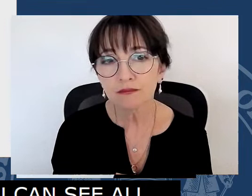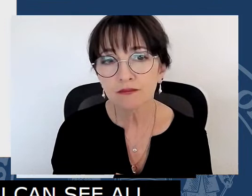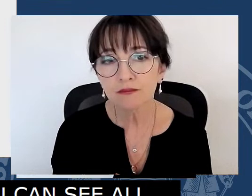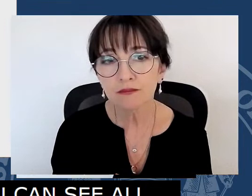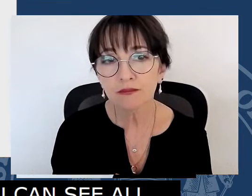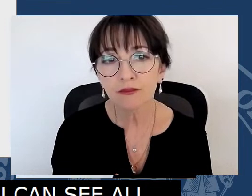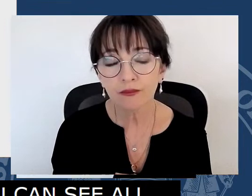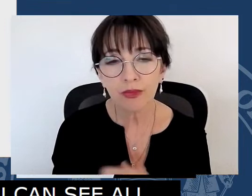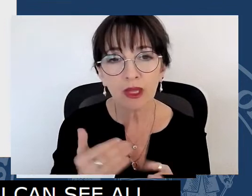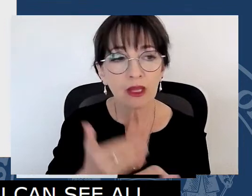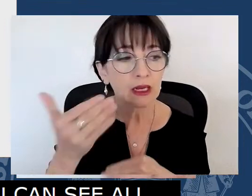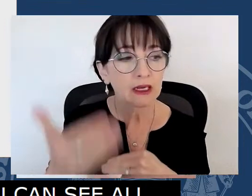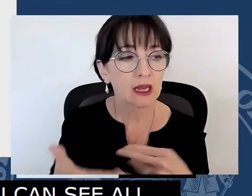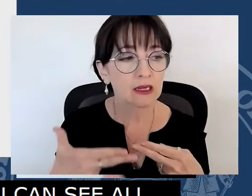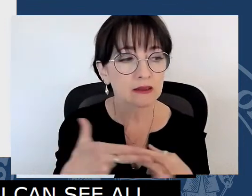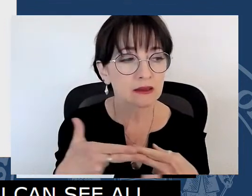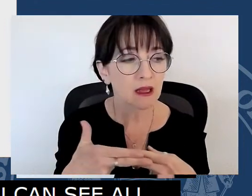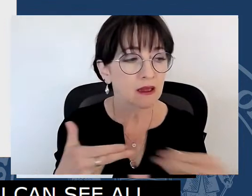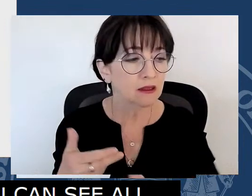next slide.